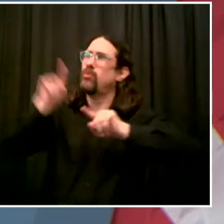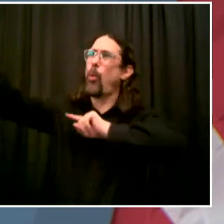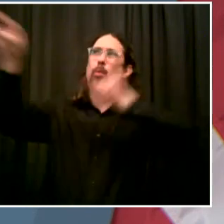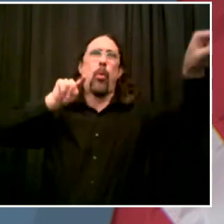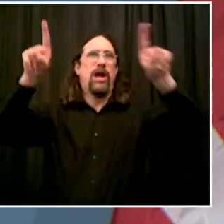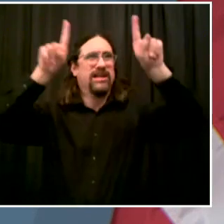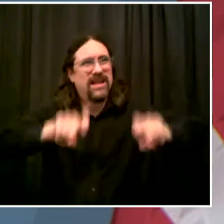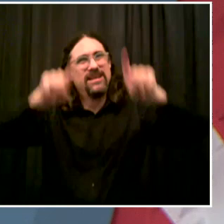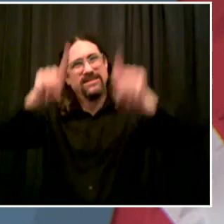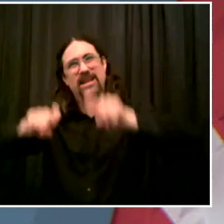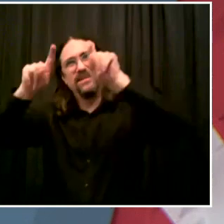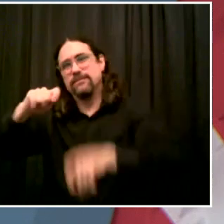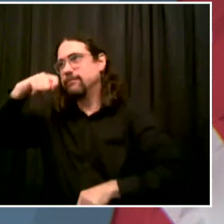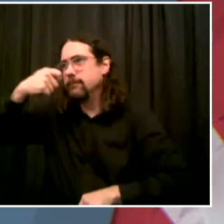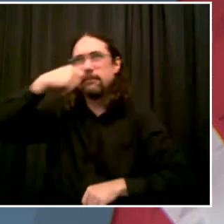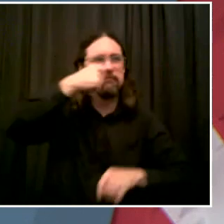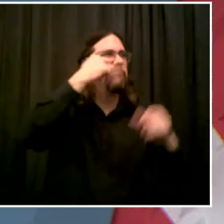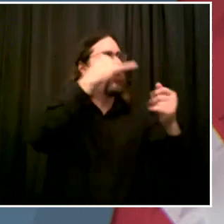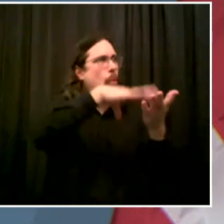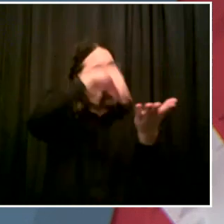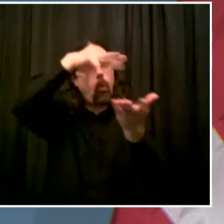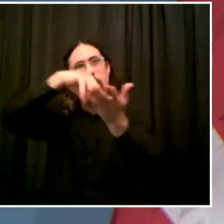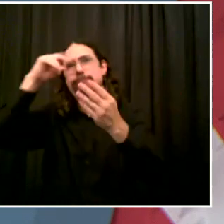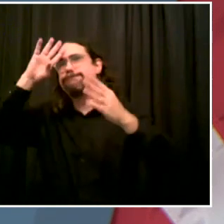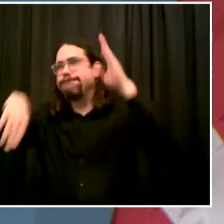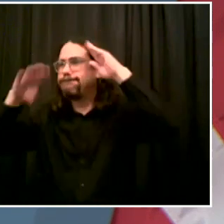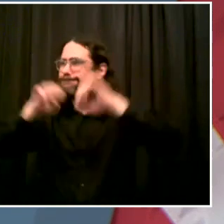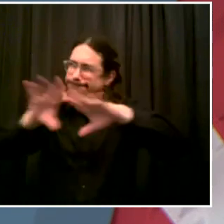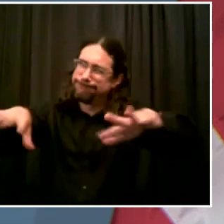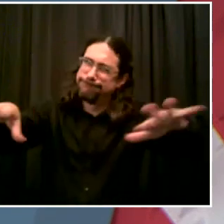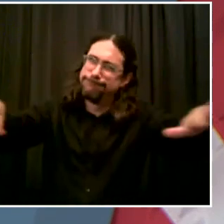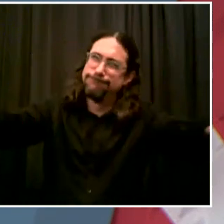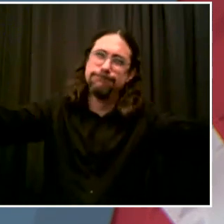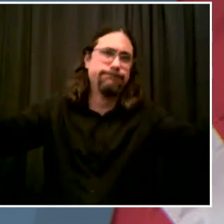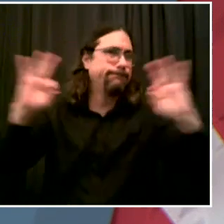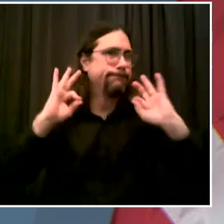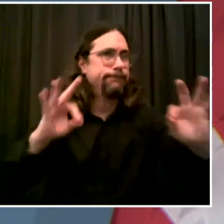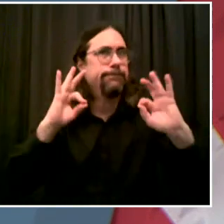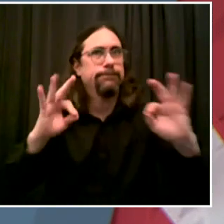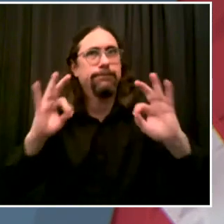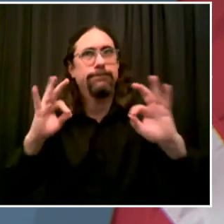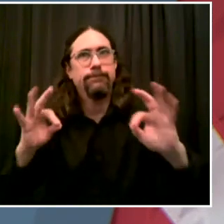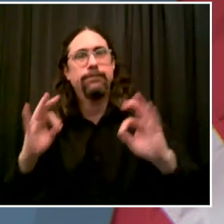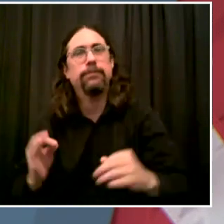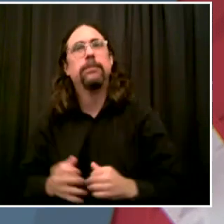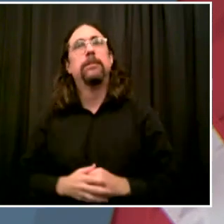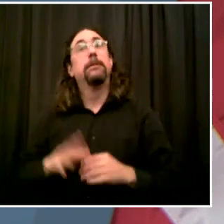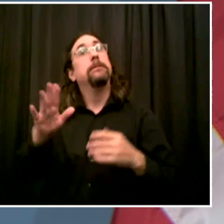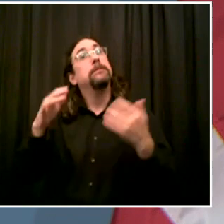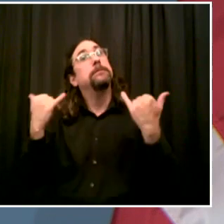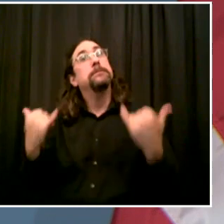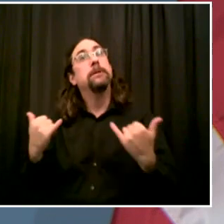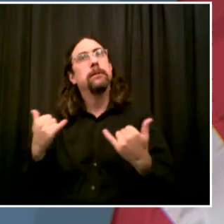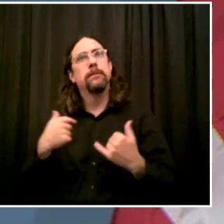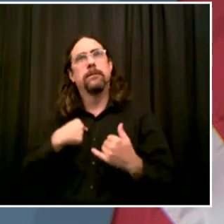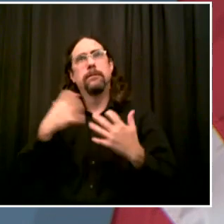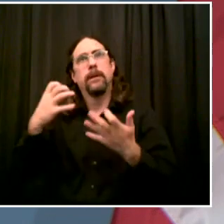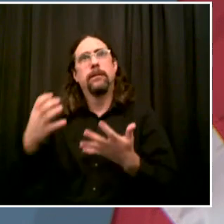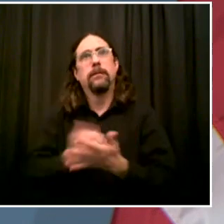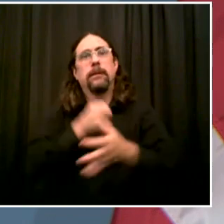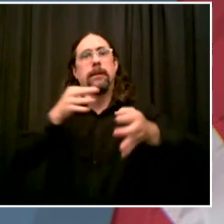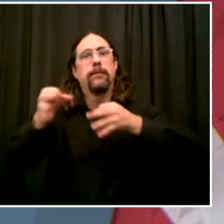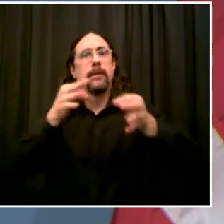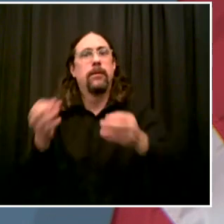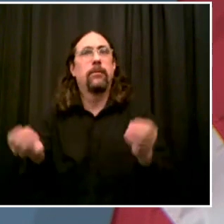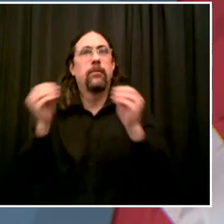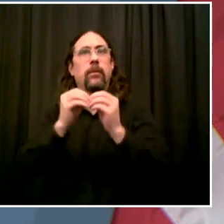want to tell you about two important ways that Test and Trace Corps is putting down roots and beginning to grow in our communities. Both